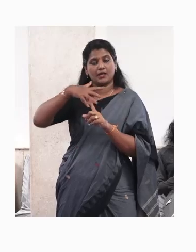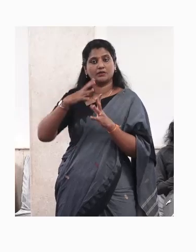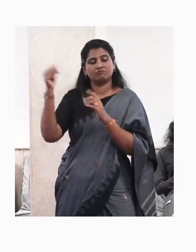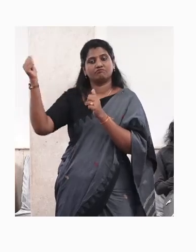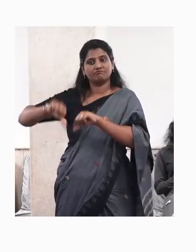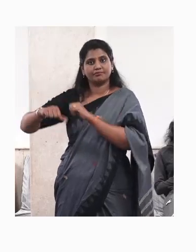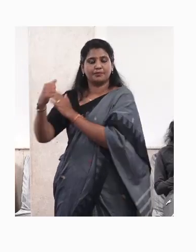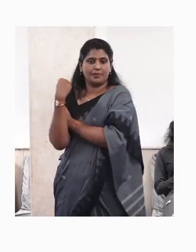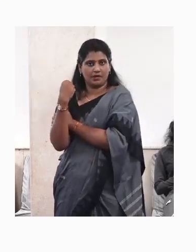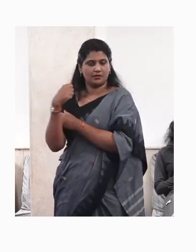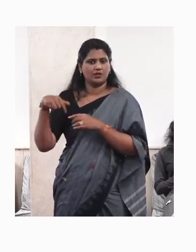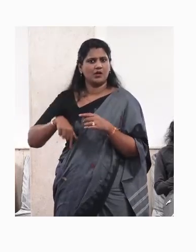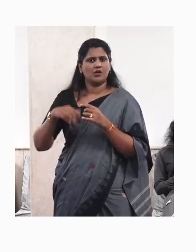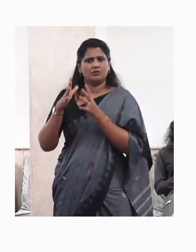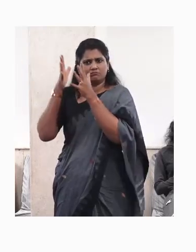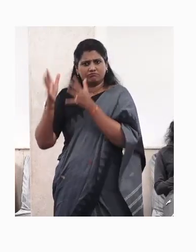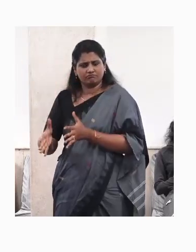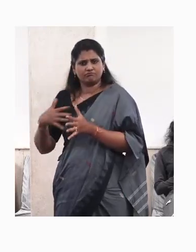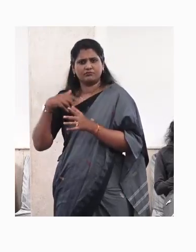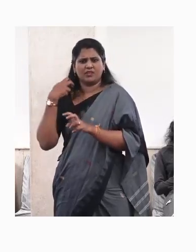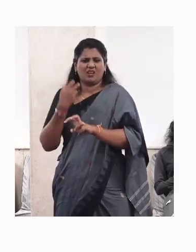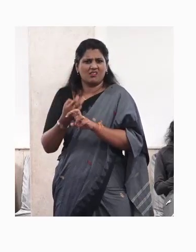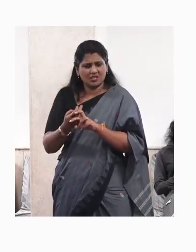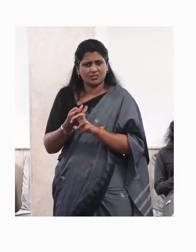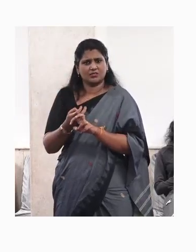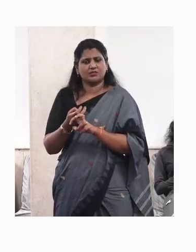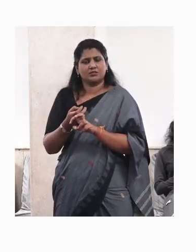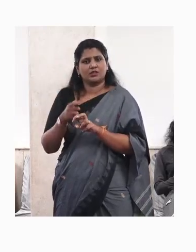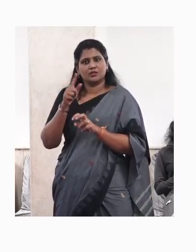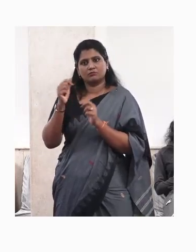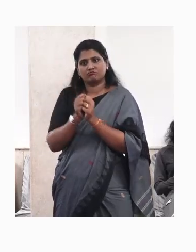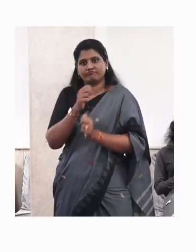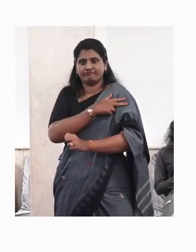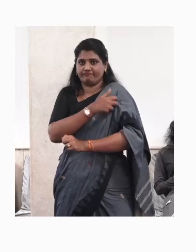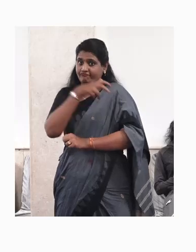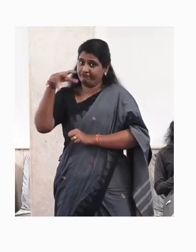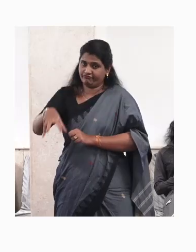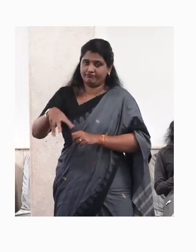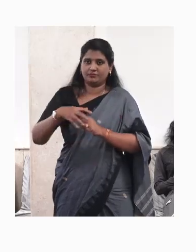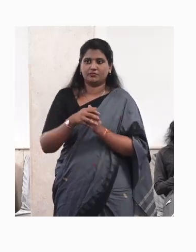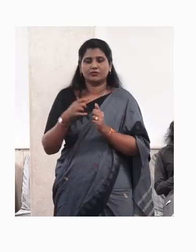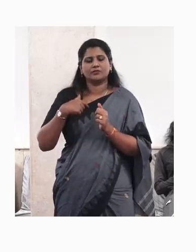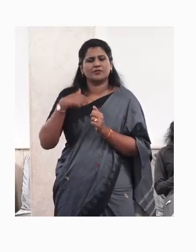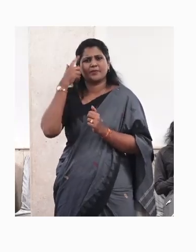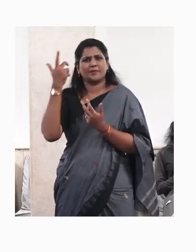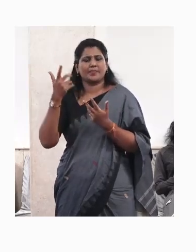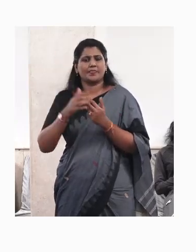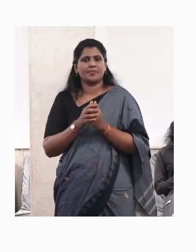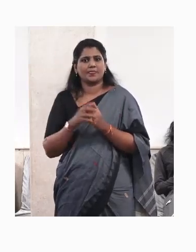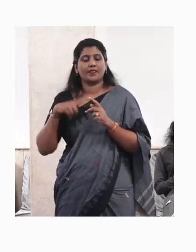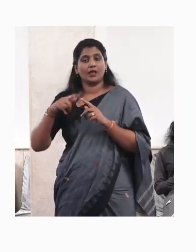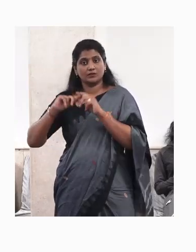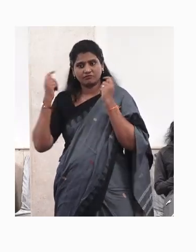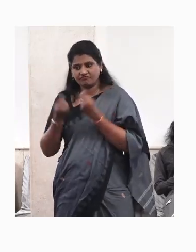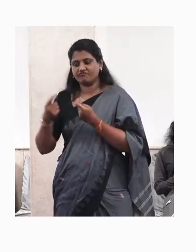legislations that could section you or that could whisk you away into hospitals. I think for teams that